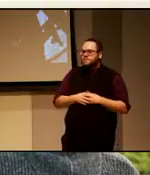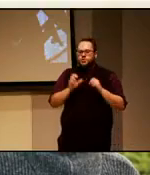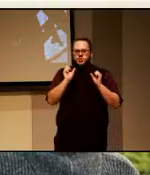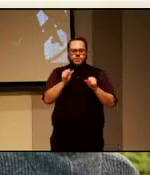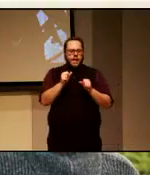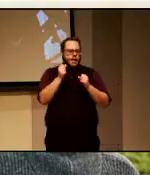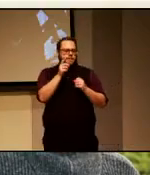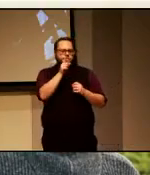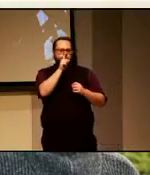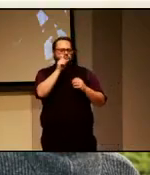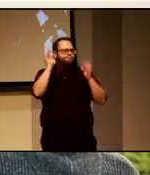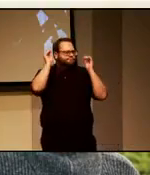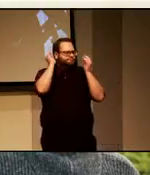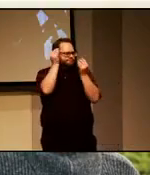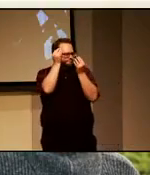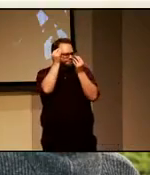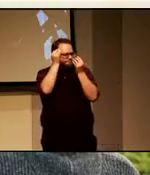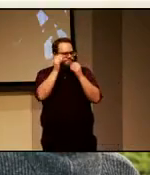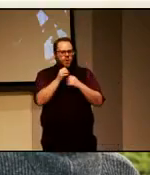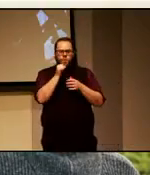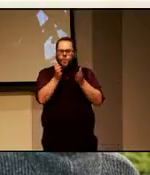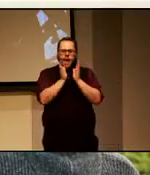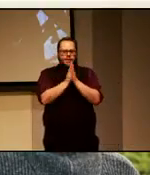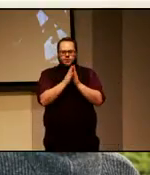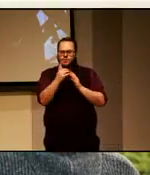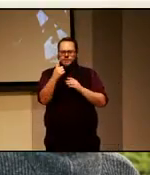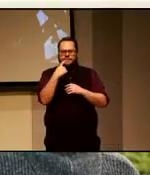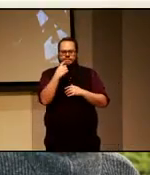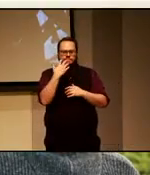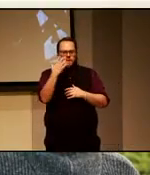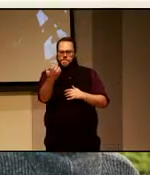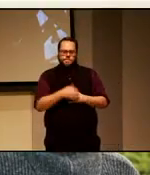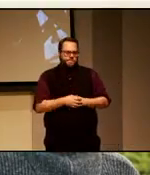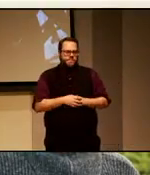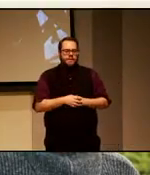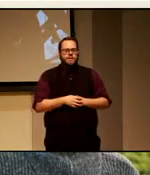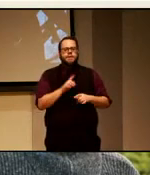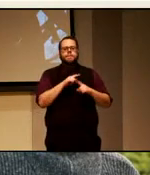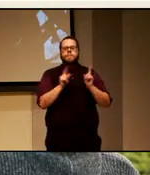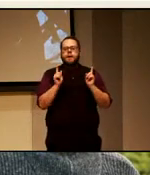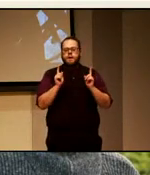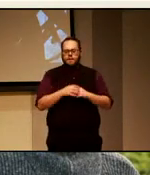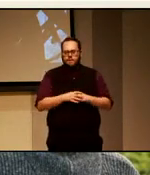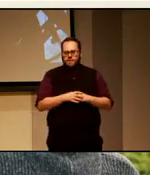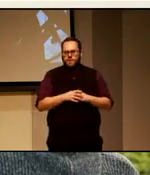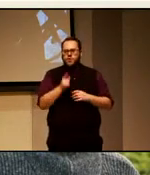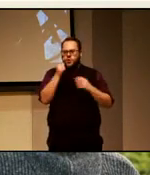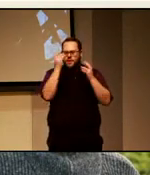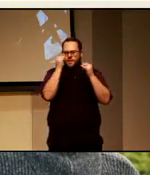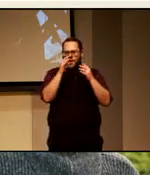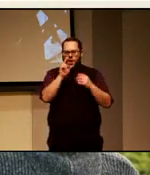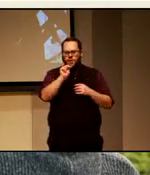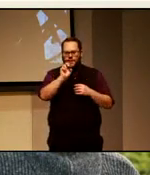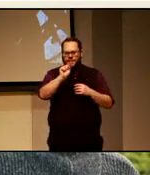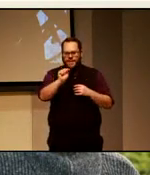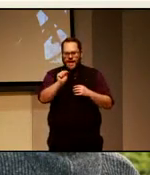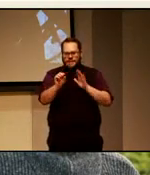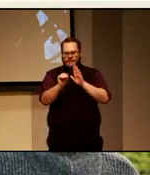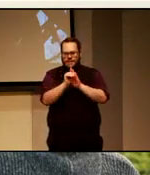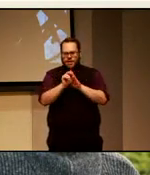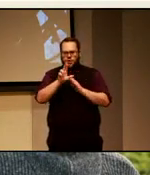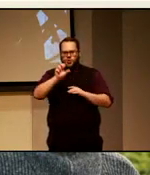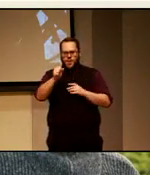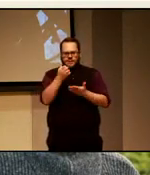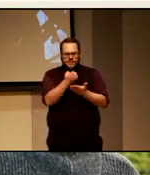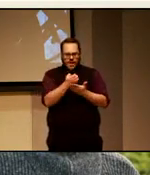yourself. I won't ask you to say it out loud. But when you think about what a net zero U.S. economy